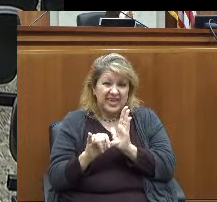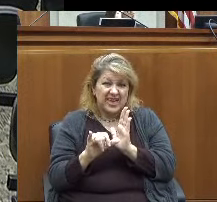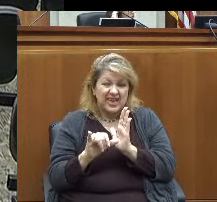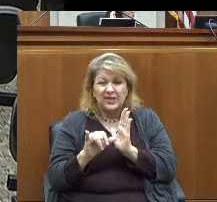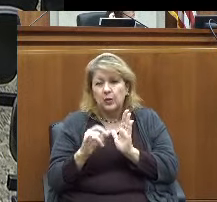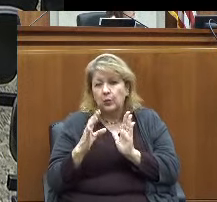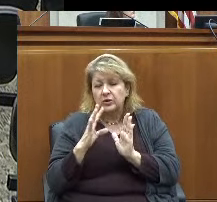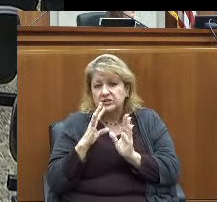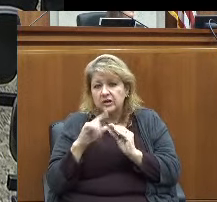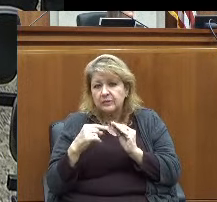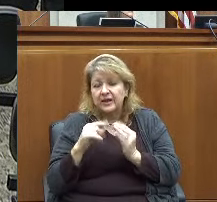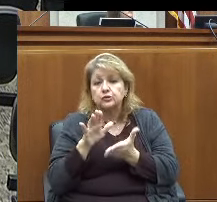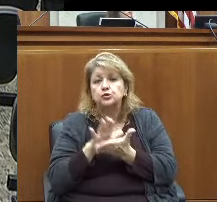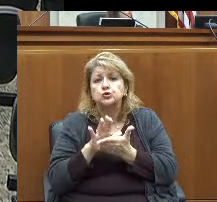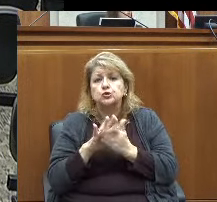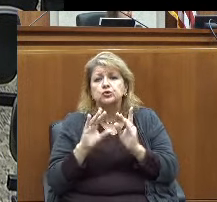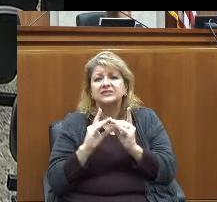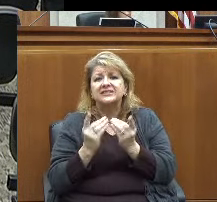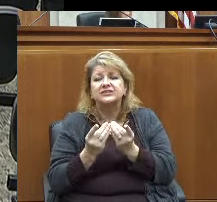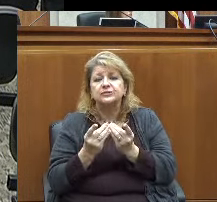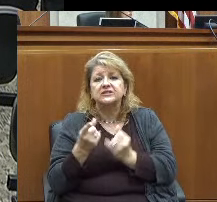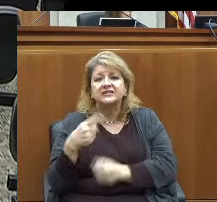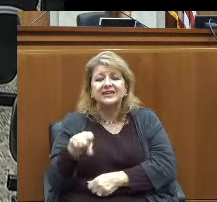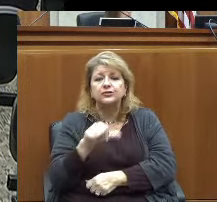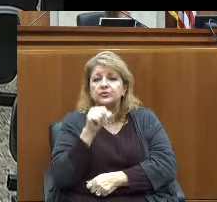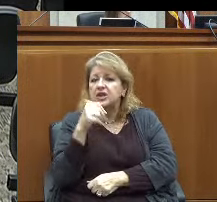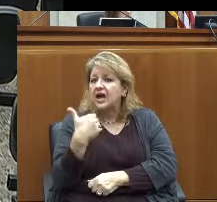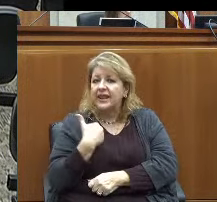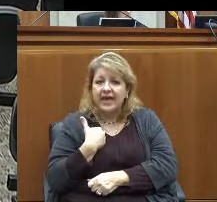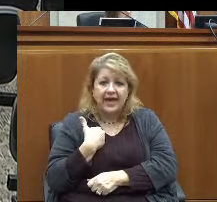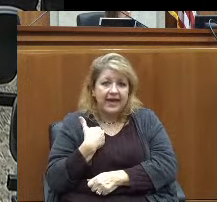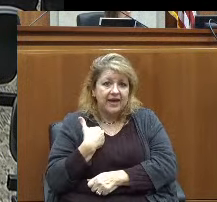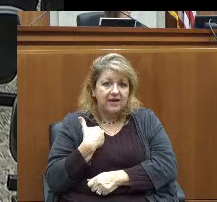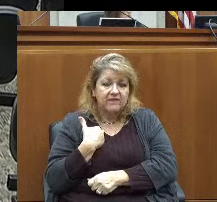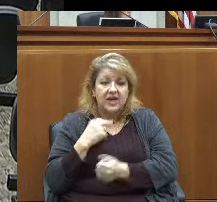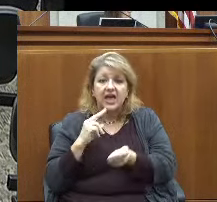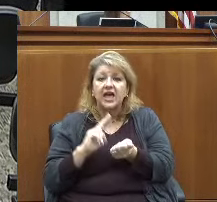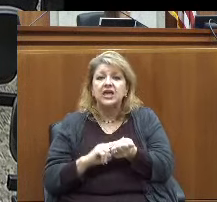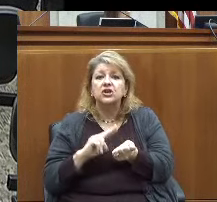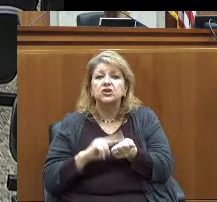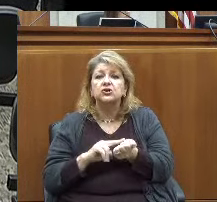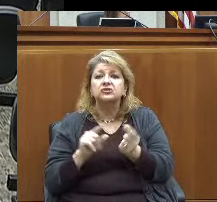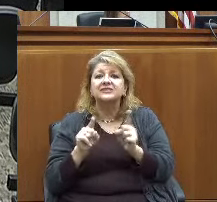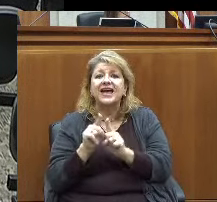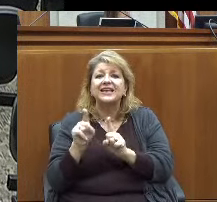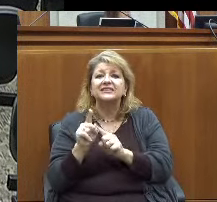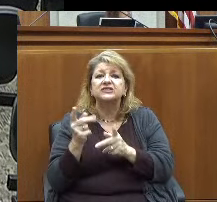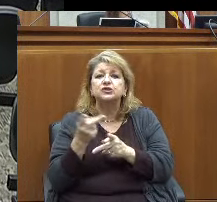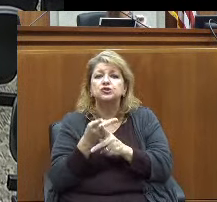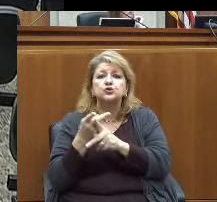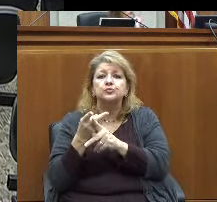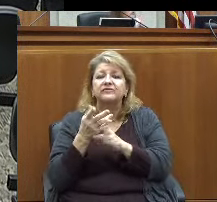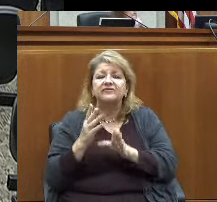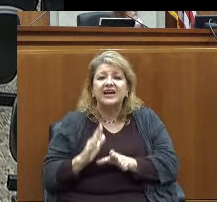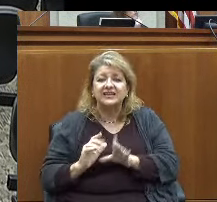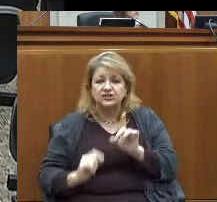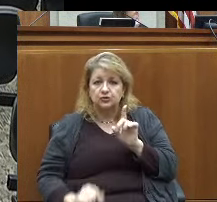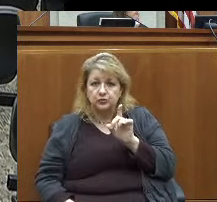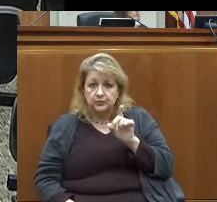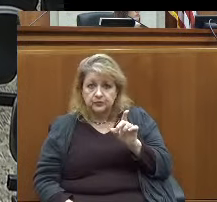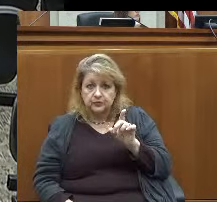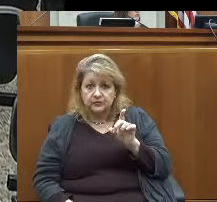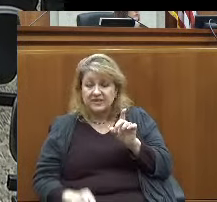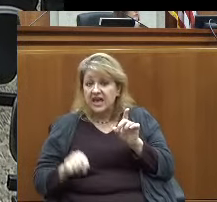we're talking about school districts that do not have a nurse as their supervisor. We're talking about